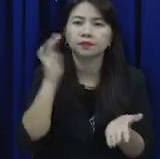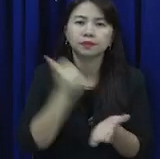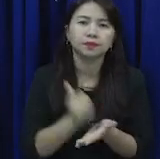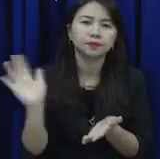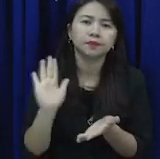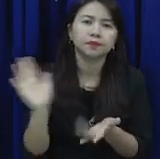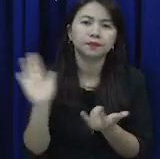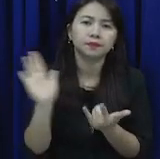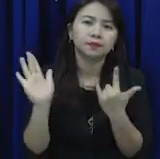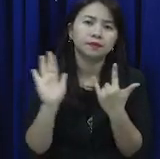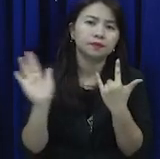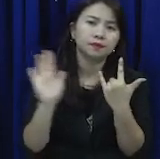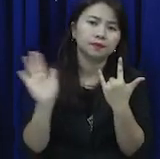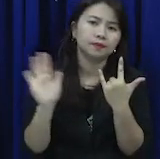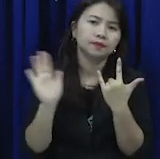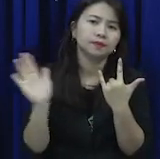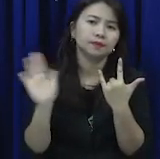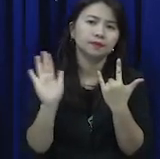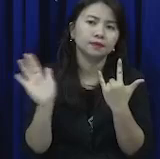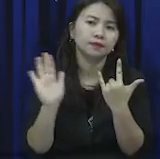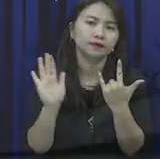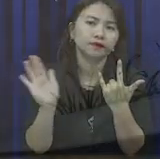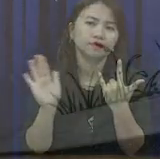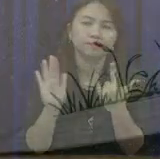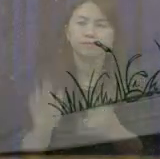glory bless thursday